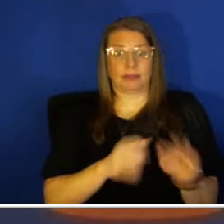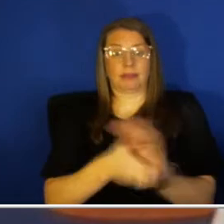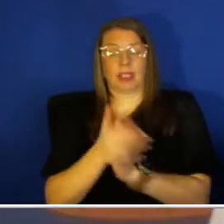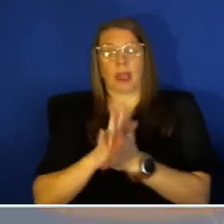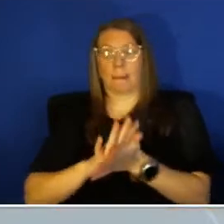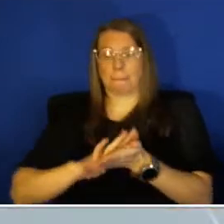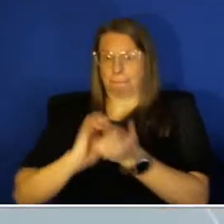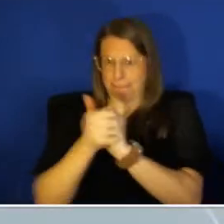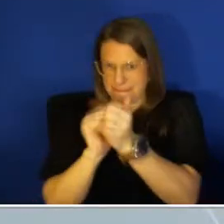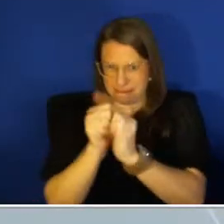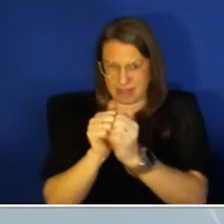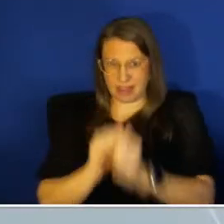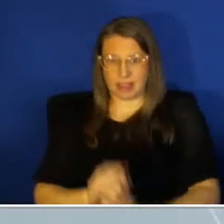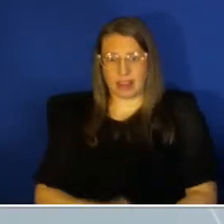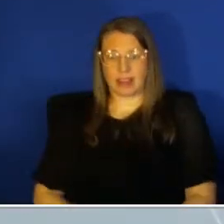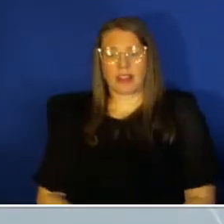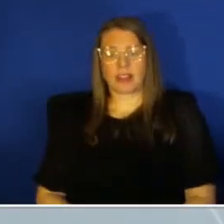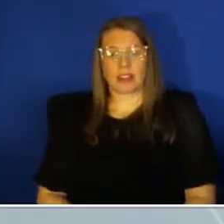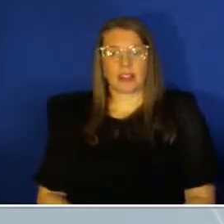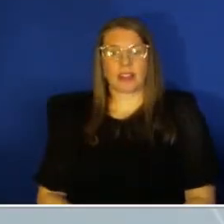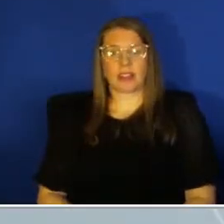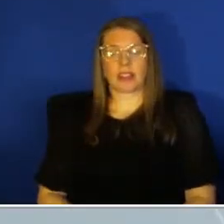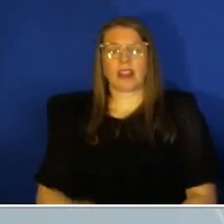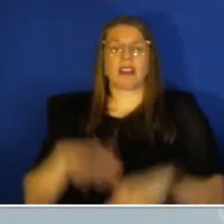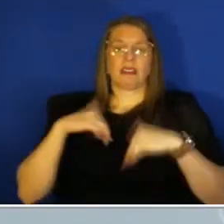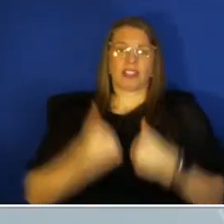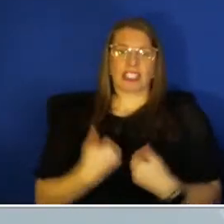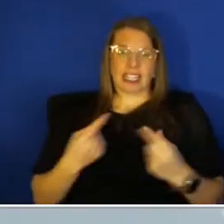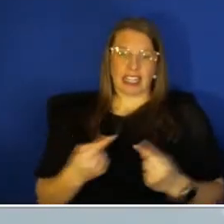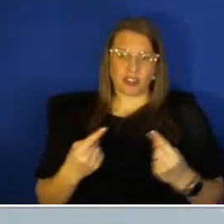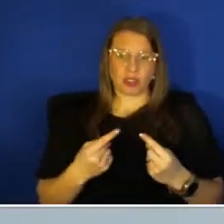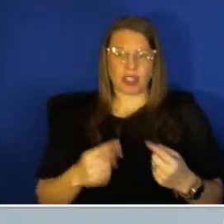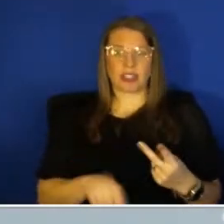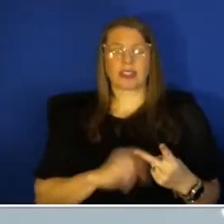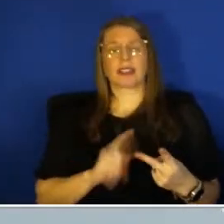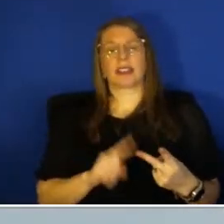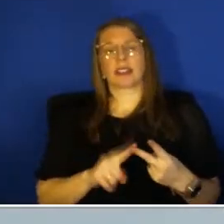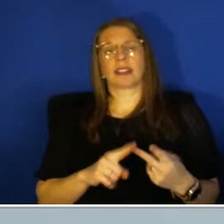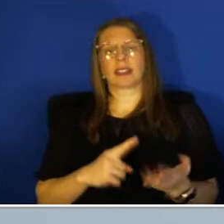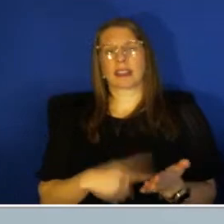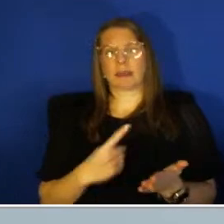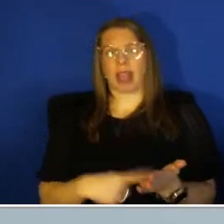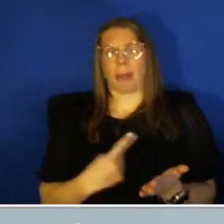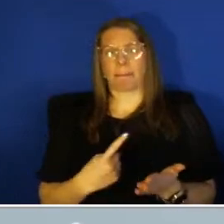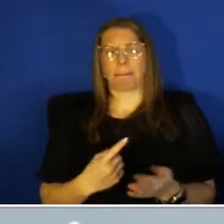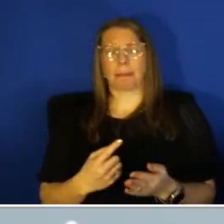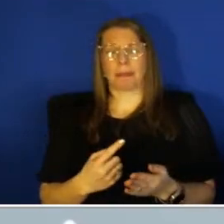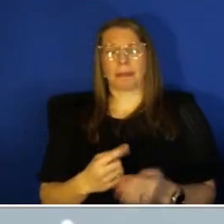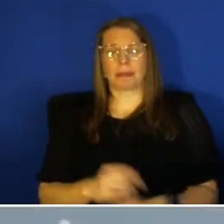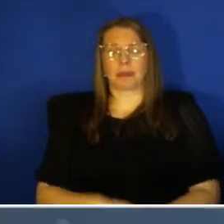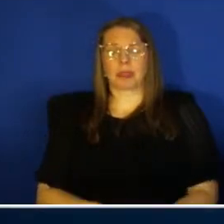competitive. So you get some fatigue injuries, sometimes, whether it be shoulder, whether it